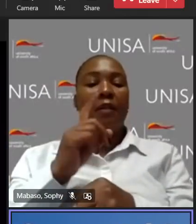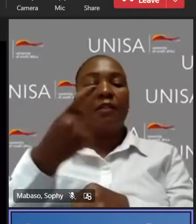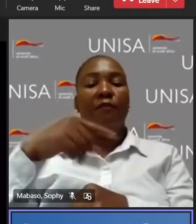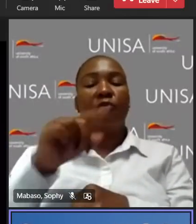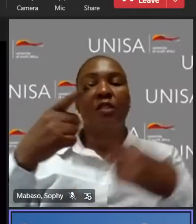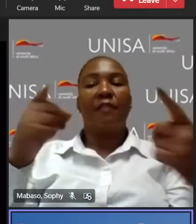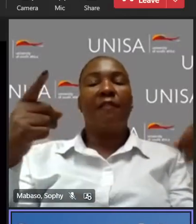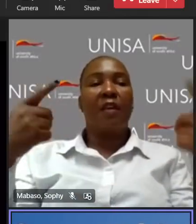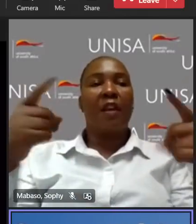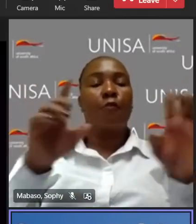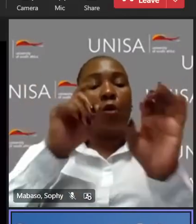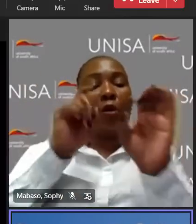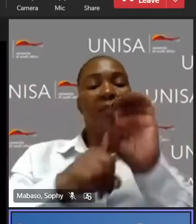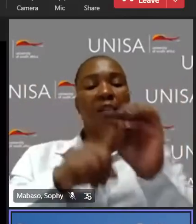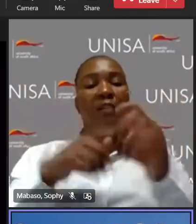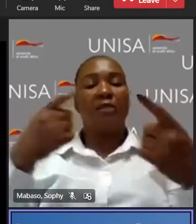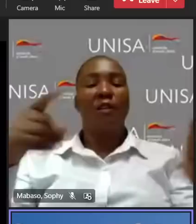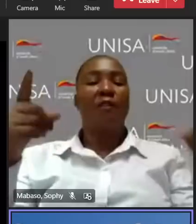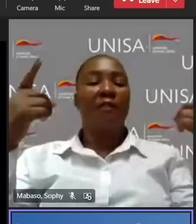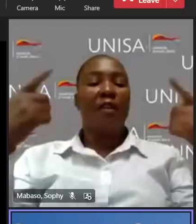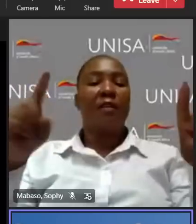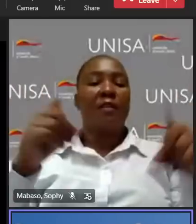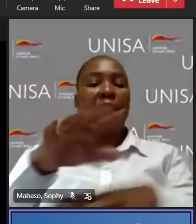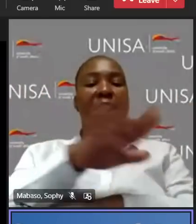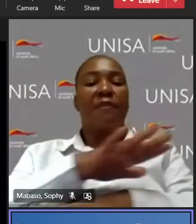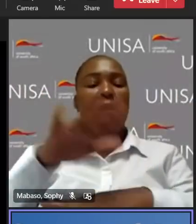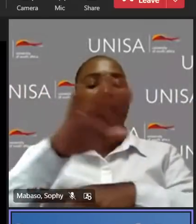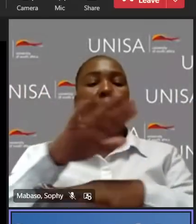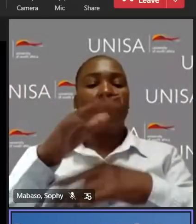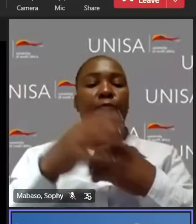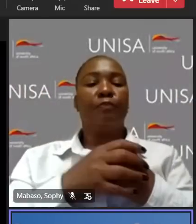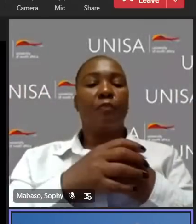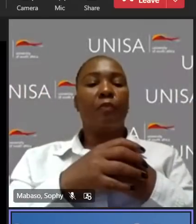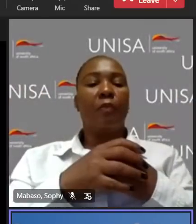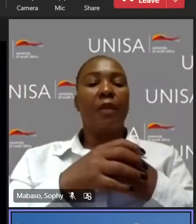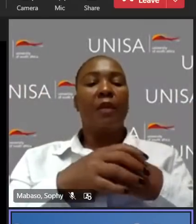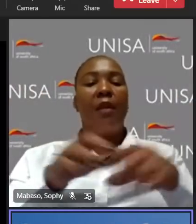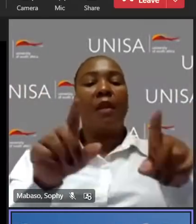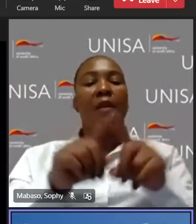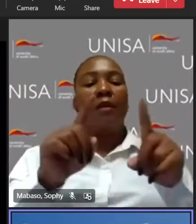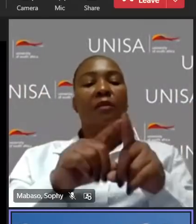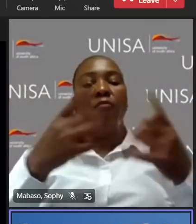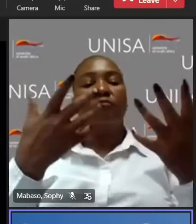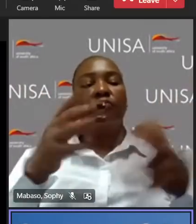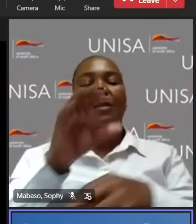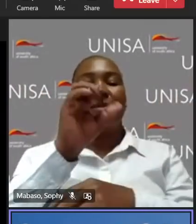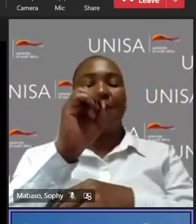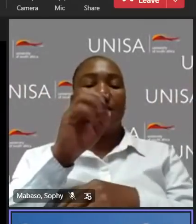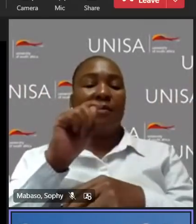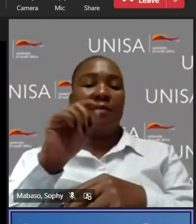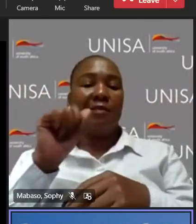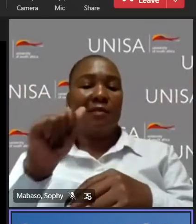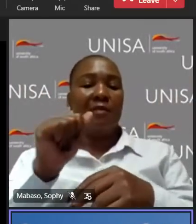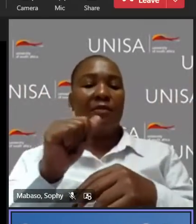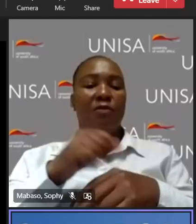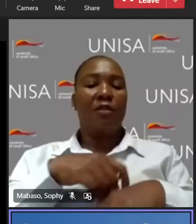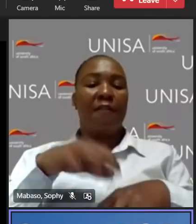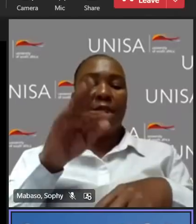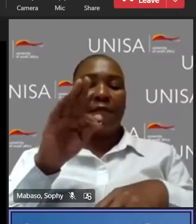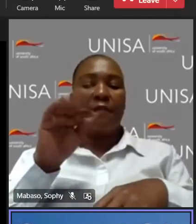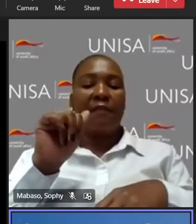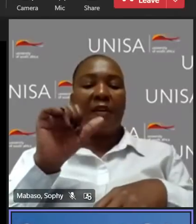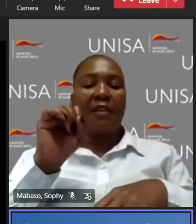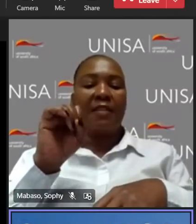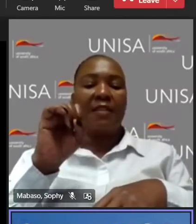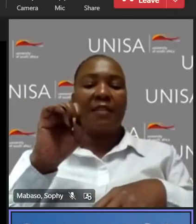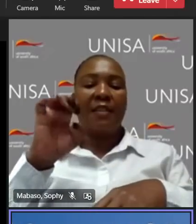different qualifications, different field. Like the types of SETAs, we have FACET, which